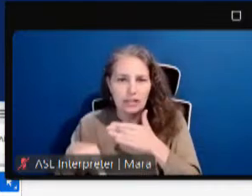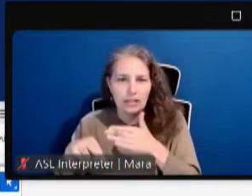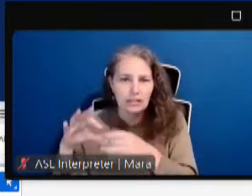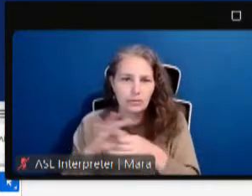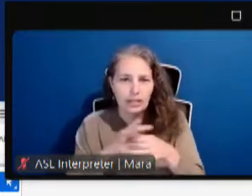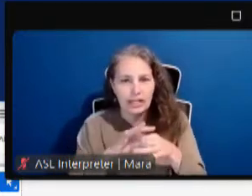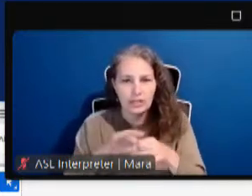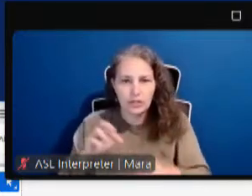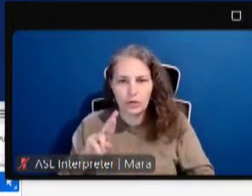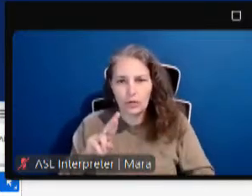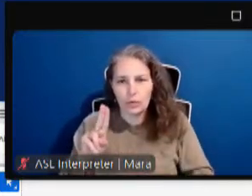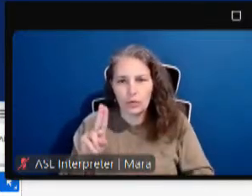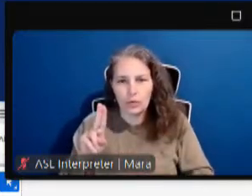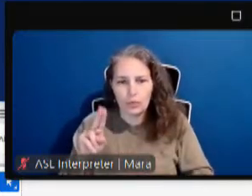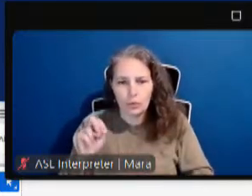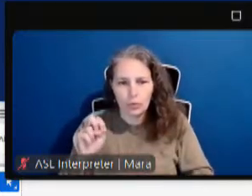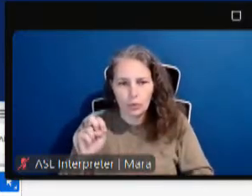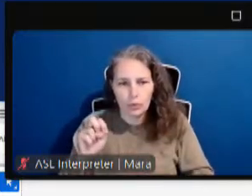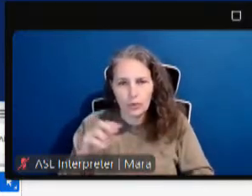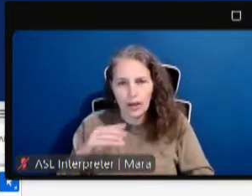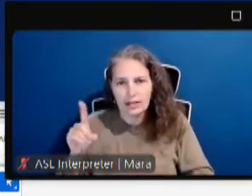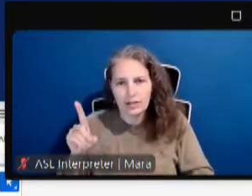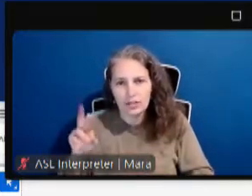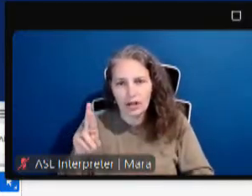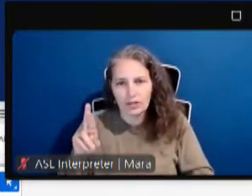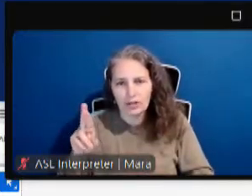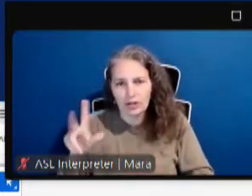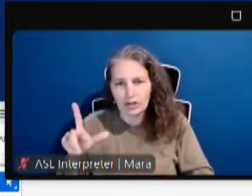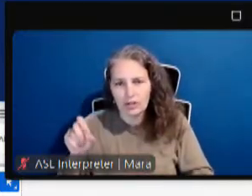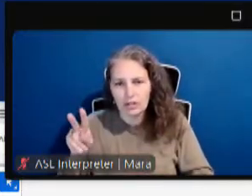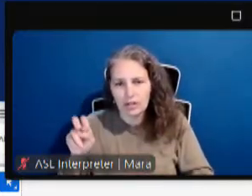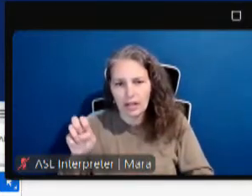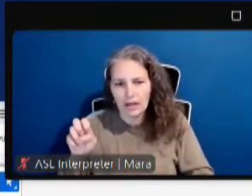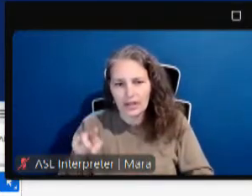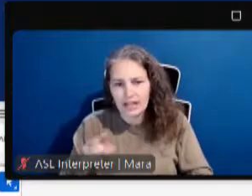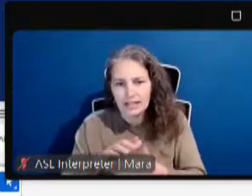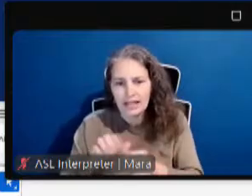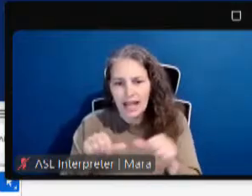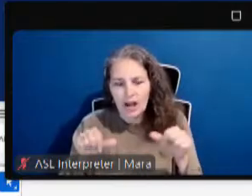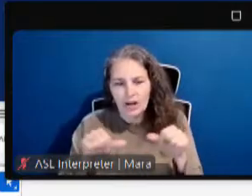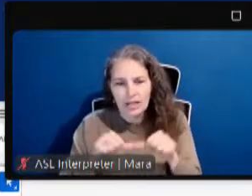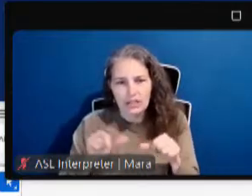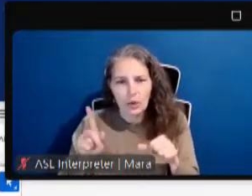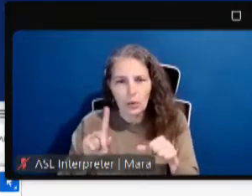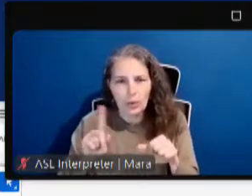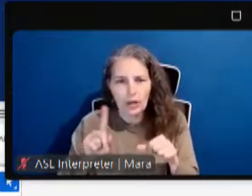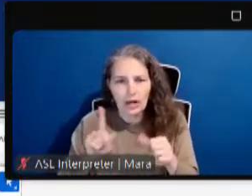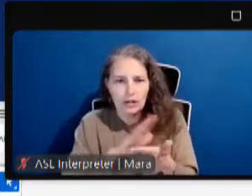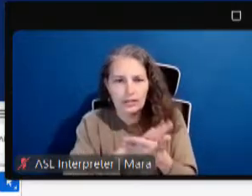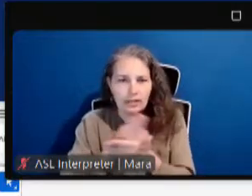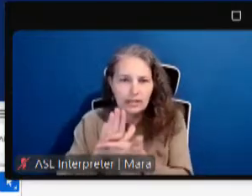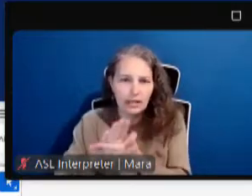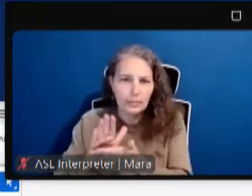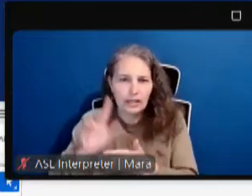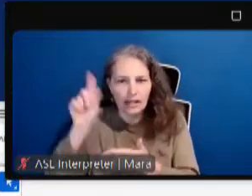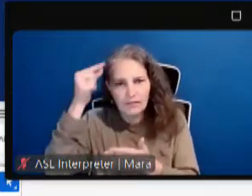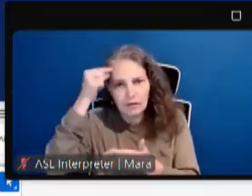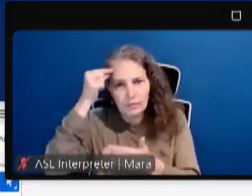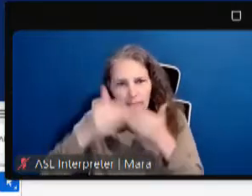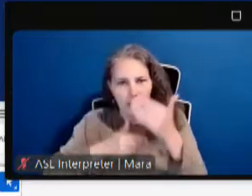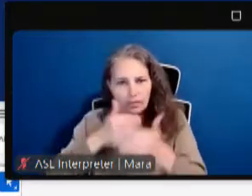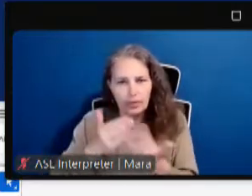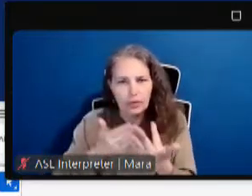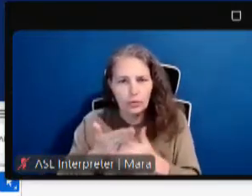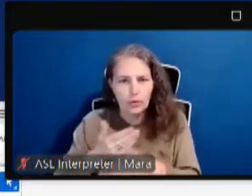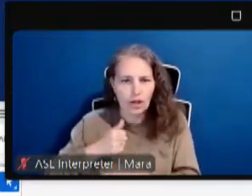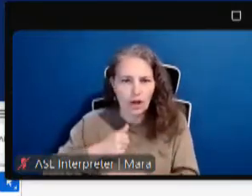sampling that has been done in areas that have been cleaned up under the government process through the Army Corps of Engineers. So we will have some results